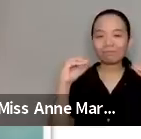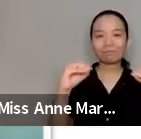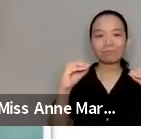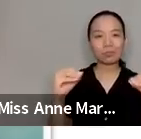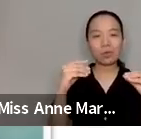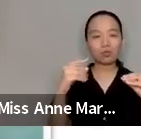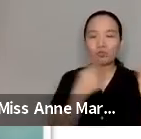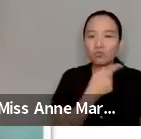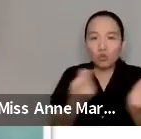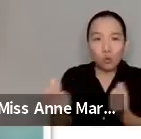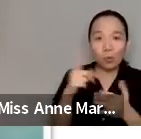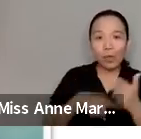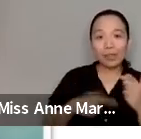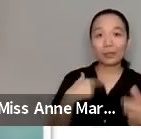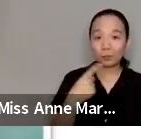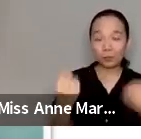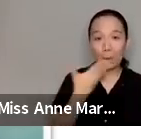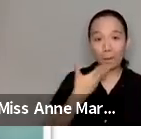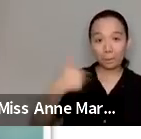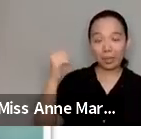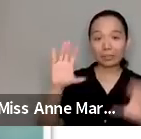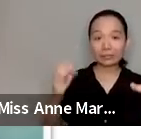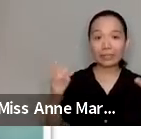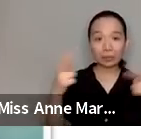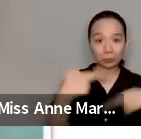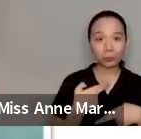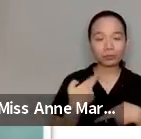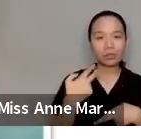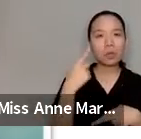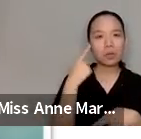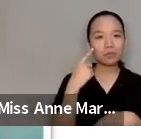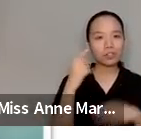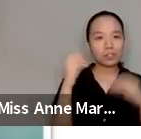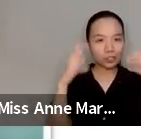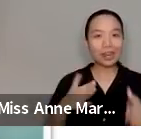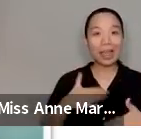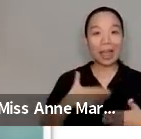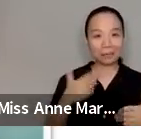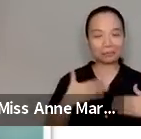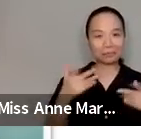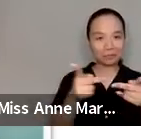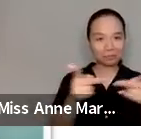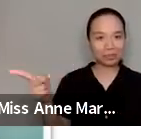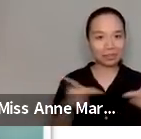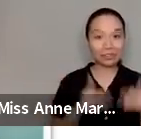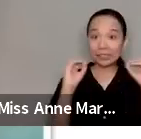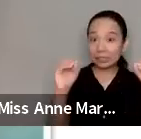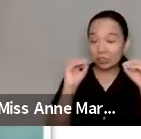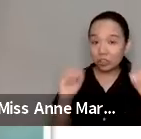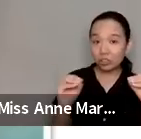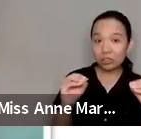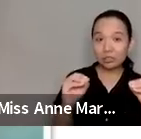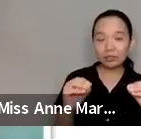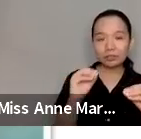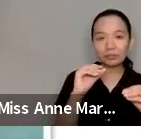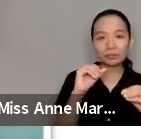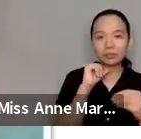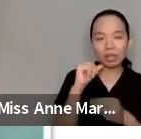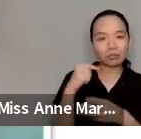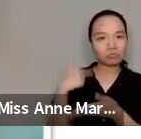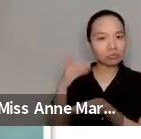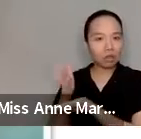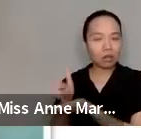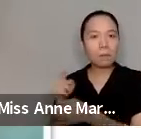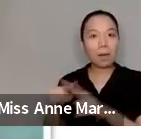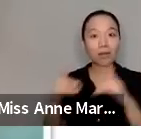what I do best. The classroom is every teacher's happy place. Teaching is not a walk in the park, but my